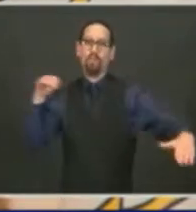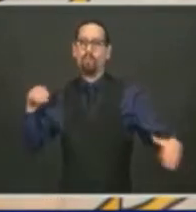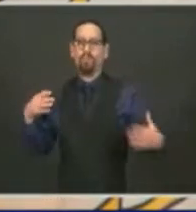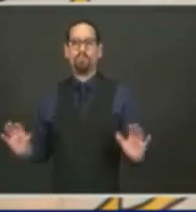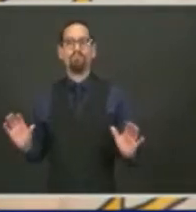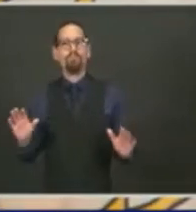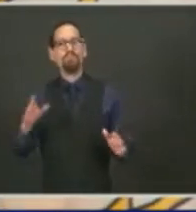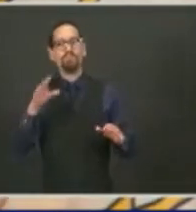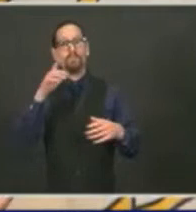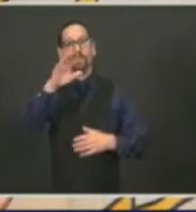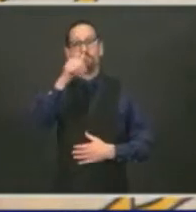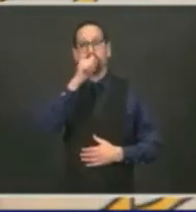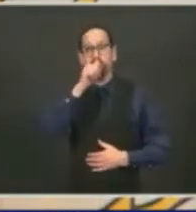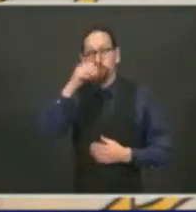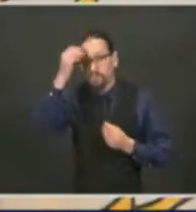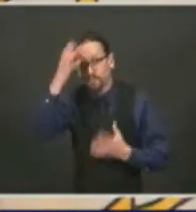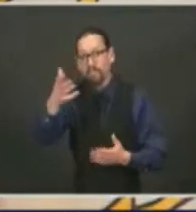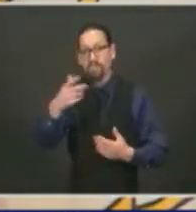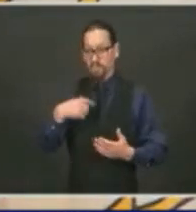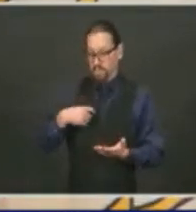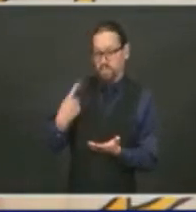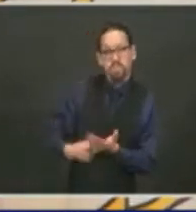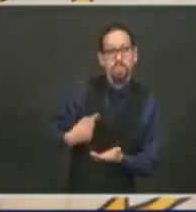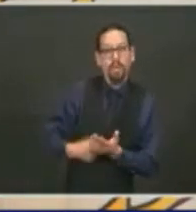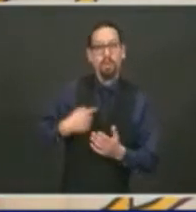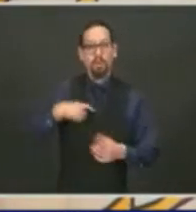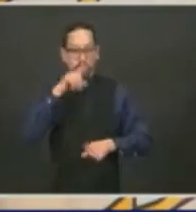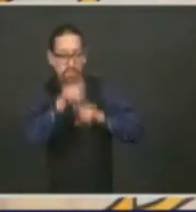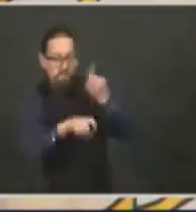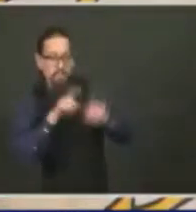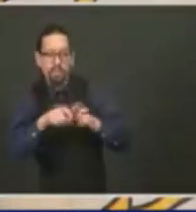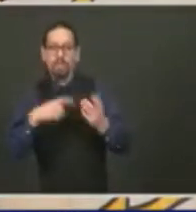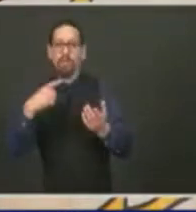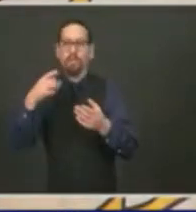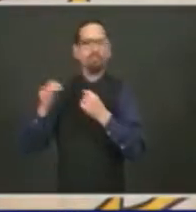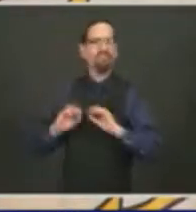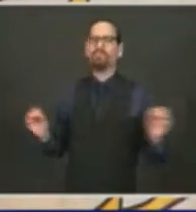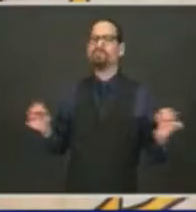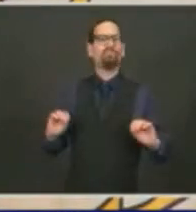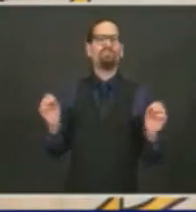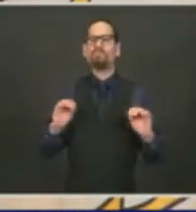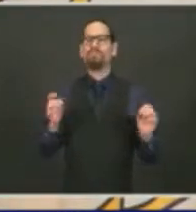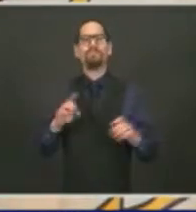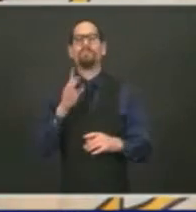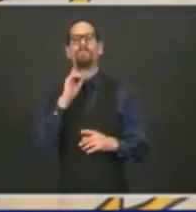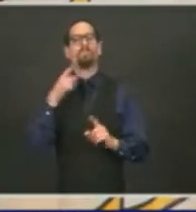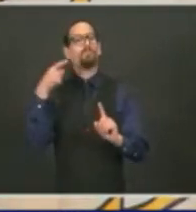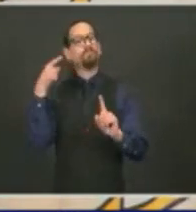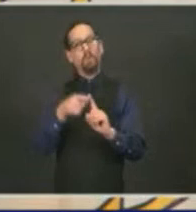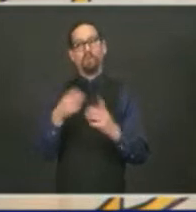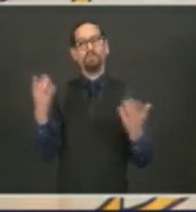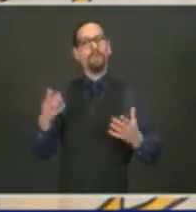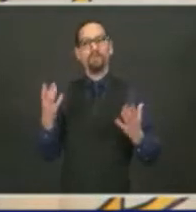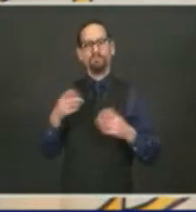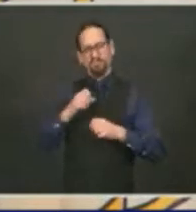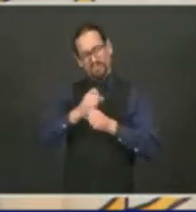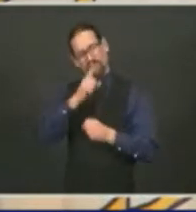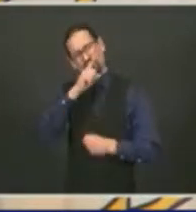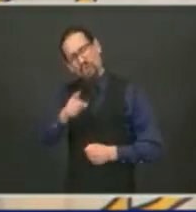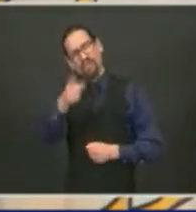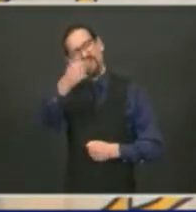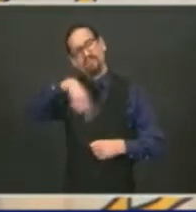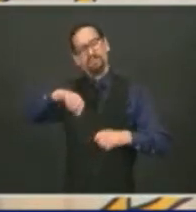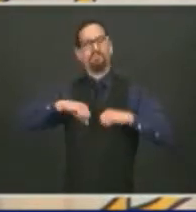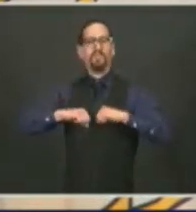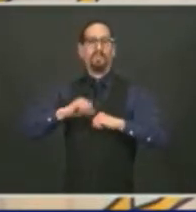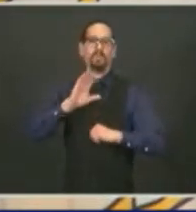to. It's safe. It's one of the simplest things you can do to protect your household. So over the last month, we've